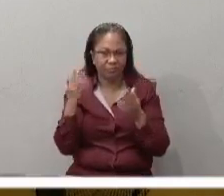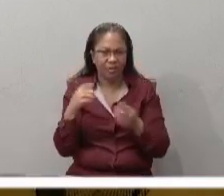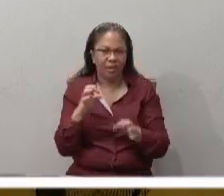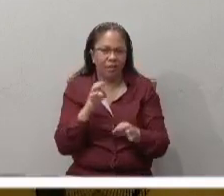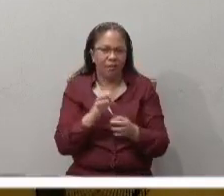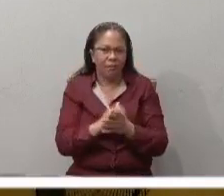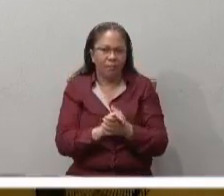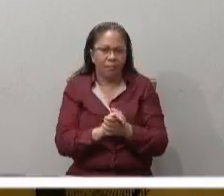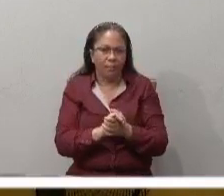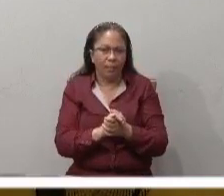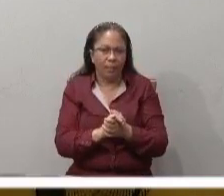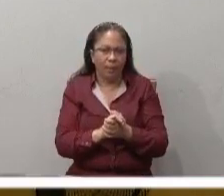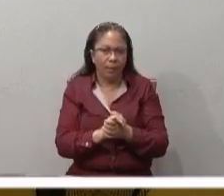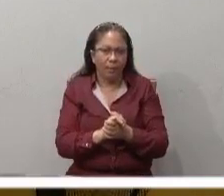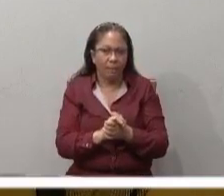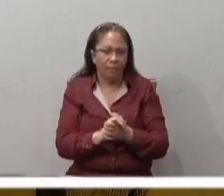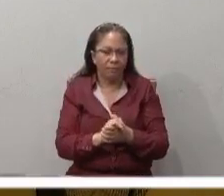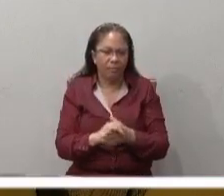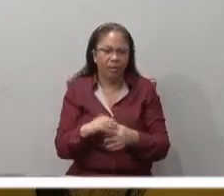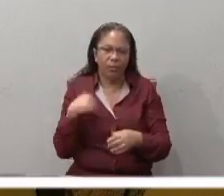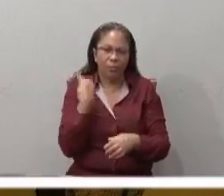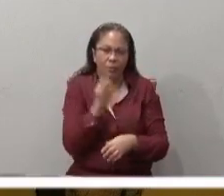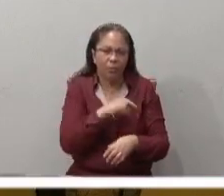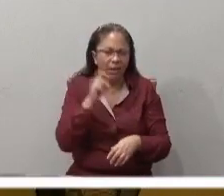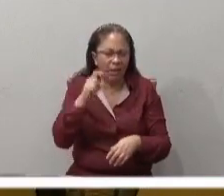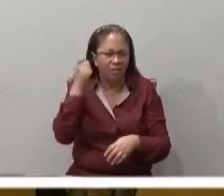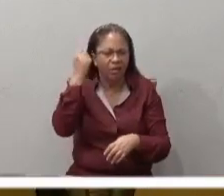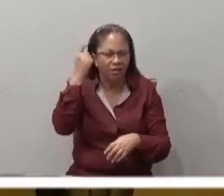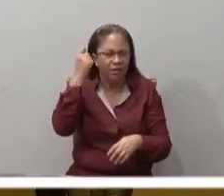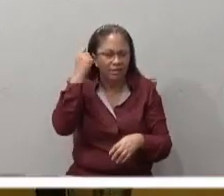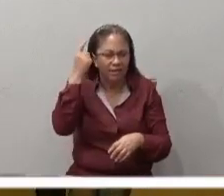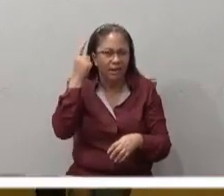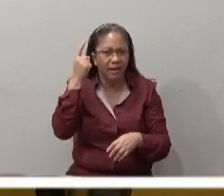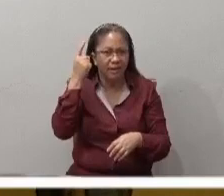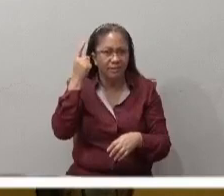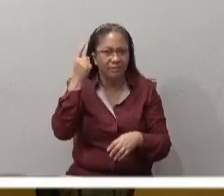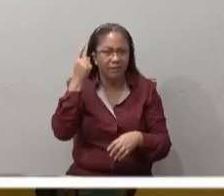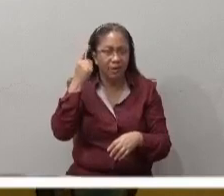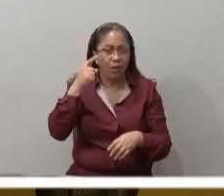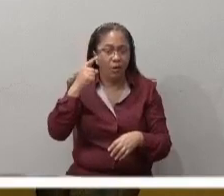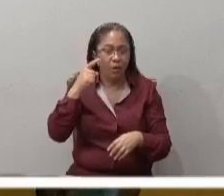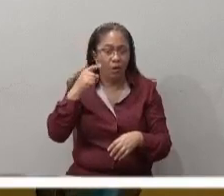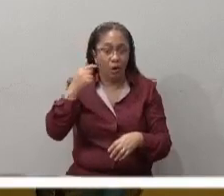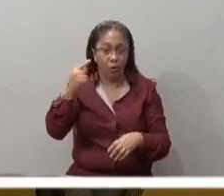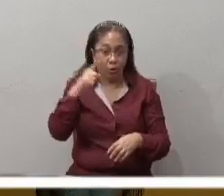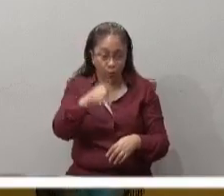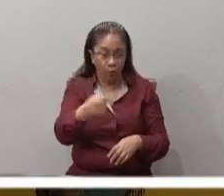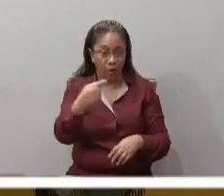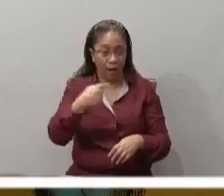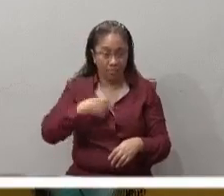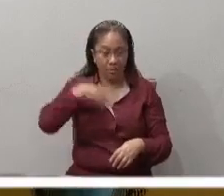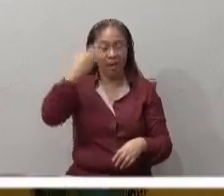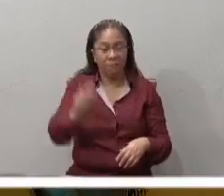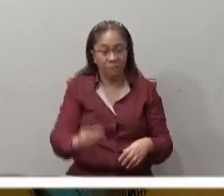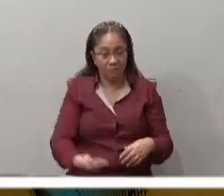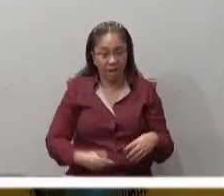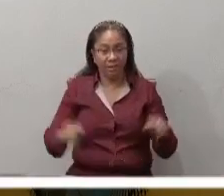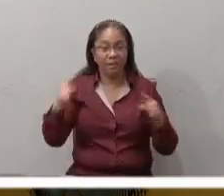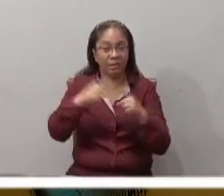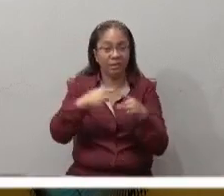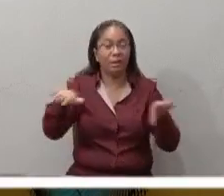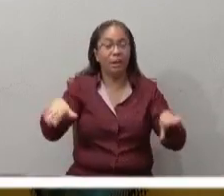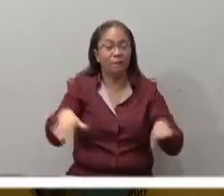text is to understand that you and I have all been invited to this banquet because God has prepared for